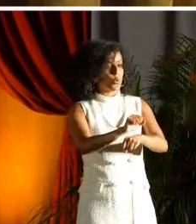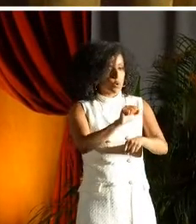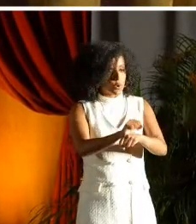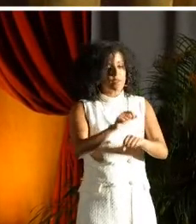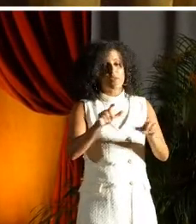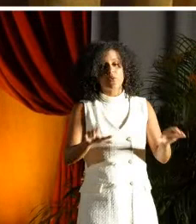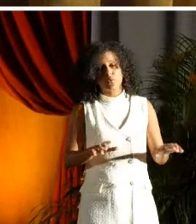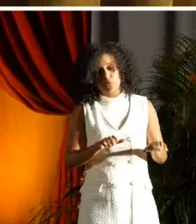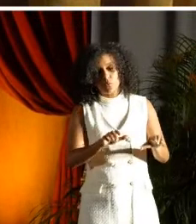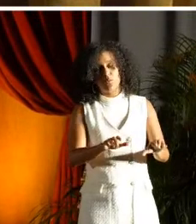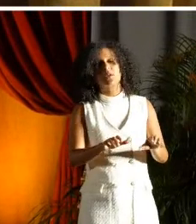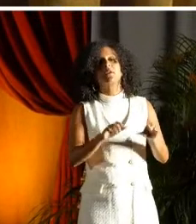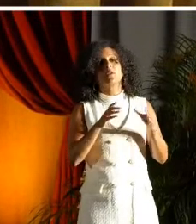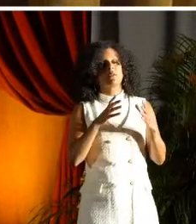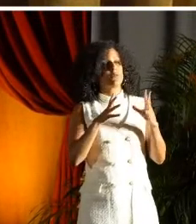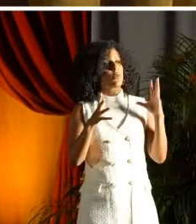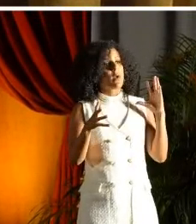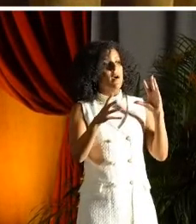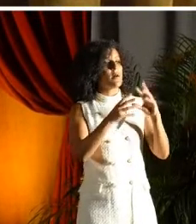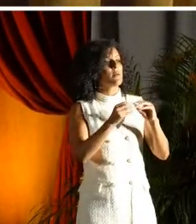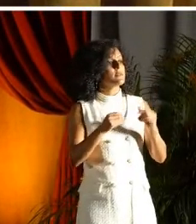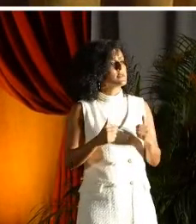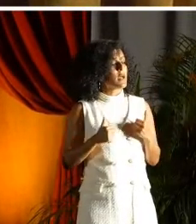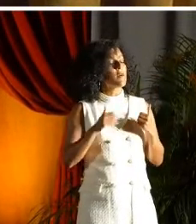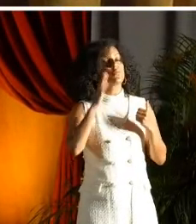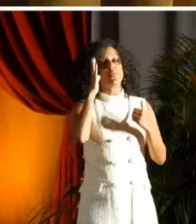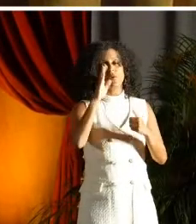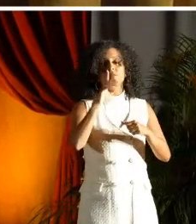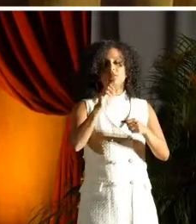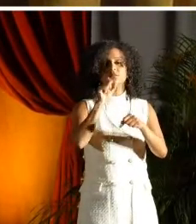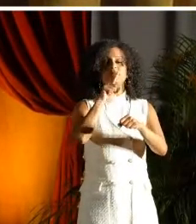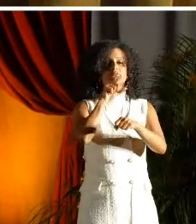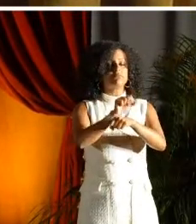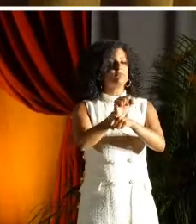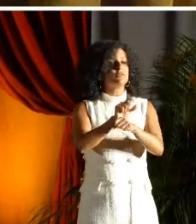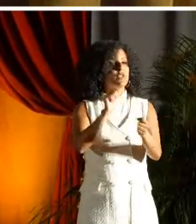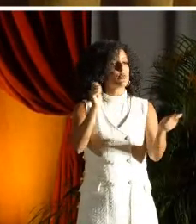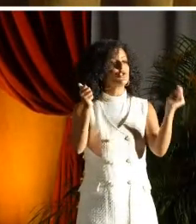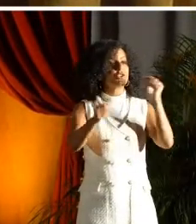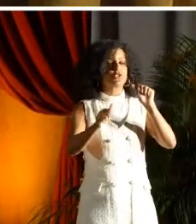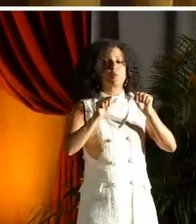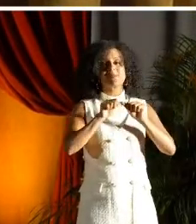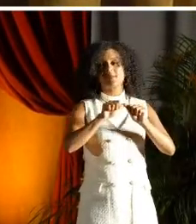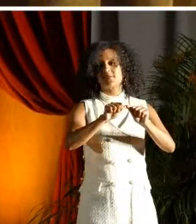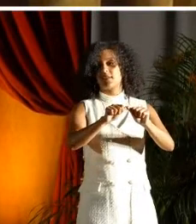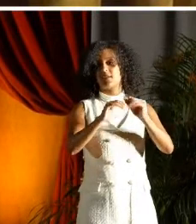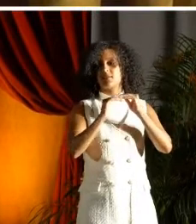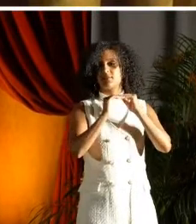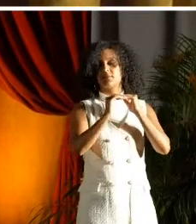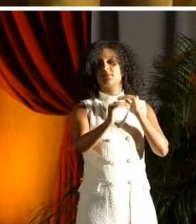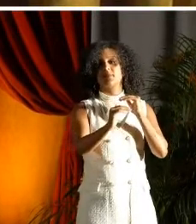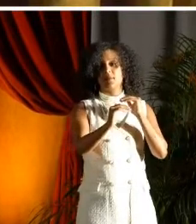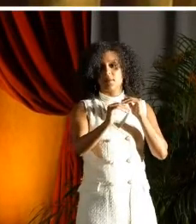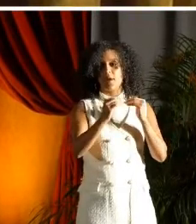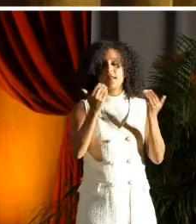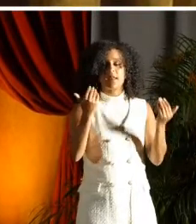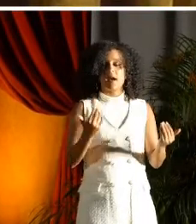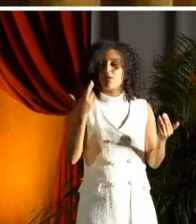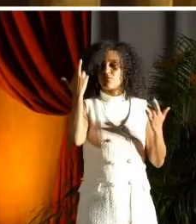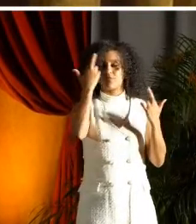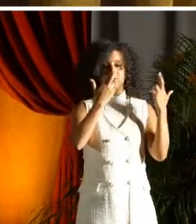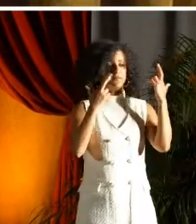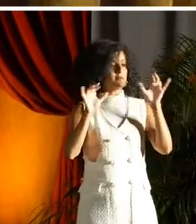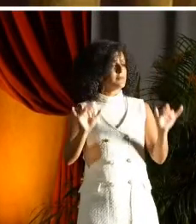they were doing, the work that he's done throughout his life, would make the change that would be sustainable. But realizing that now